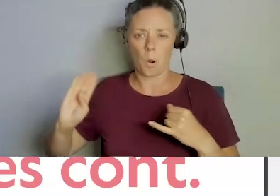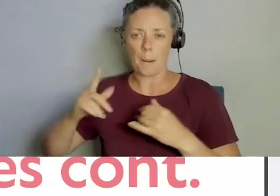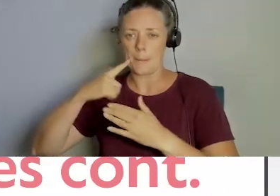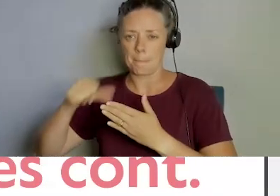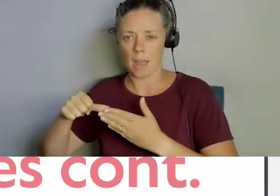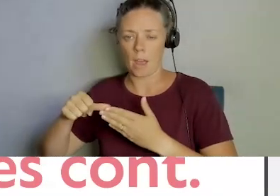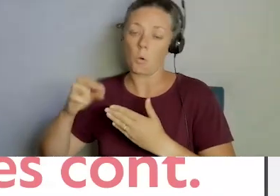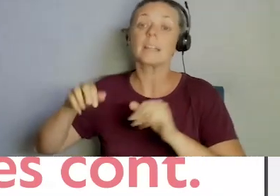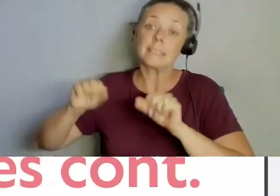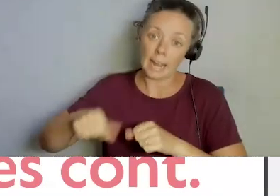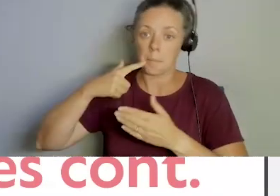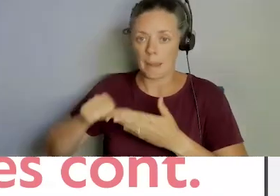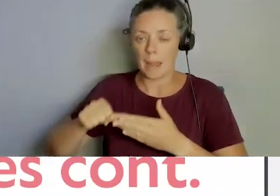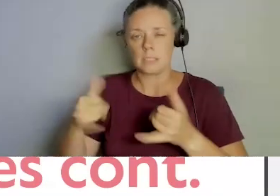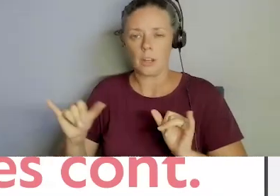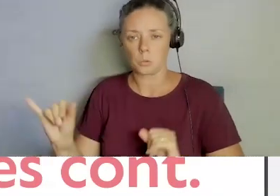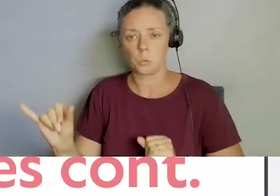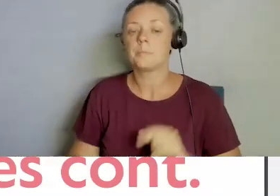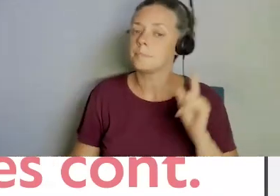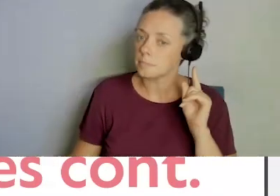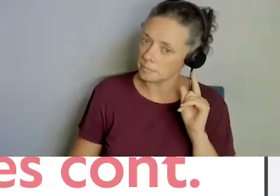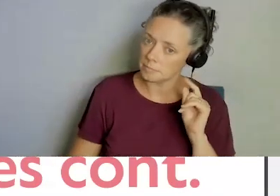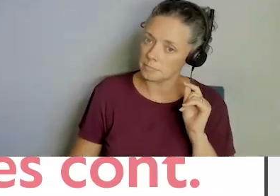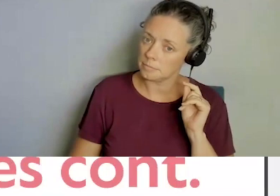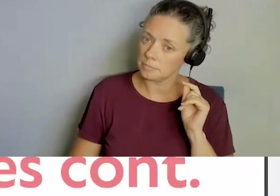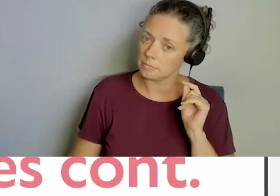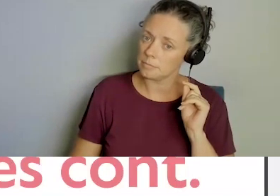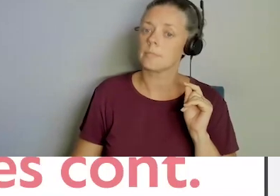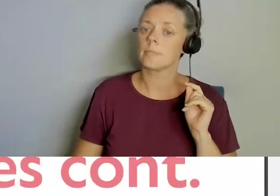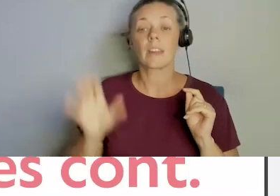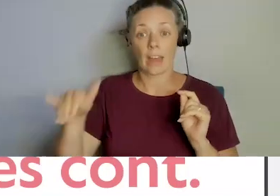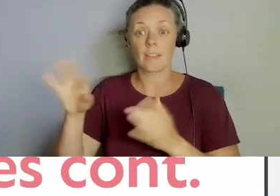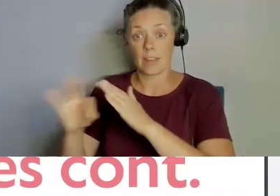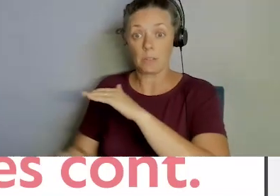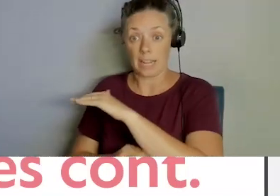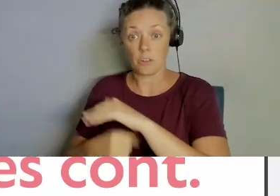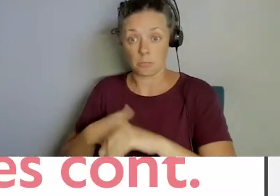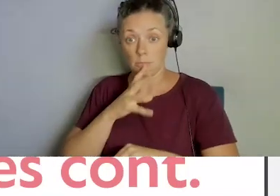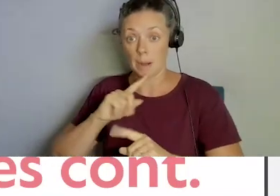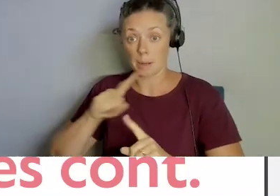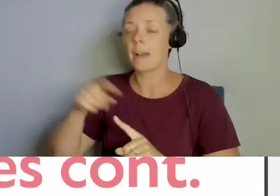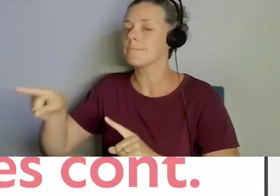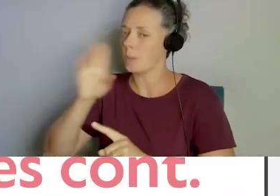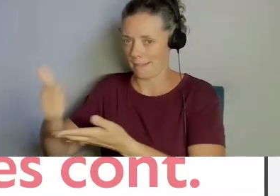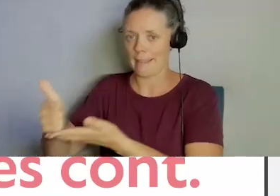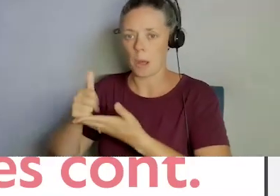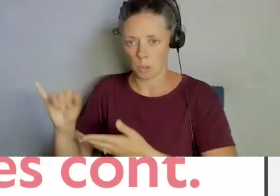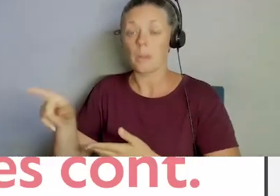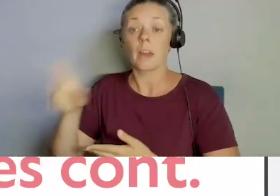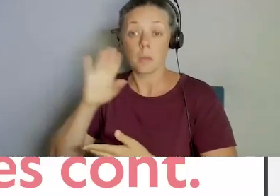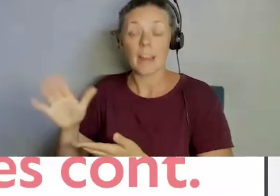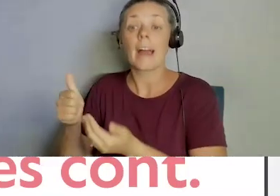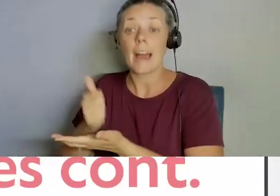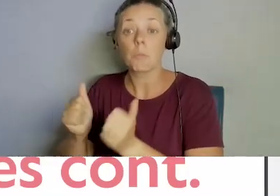The immigration services that we offer through the UFW Foundation, they help with this, and they have funding to pay for